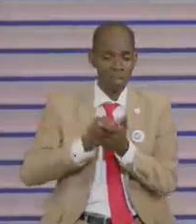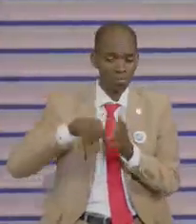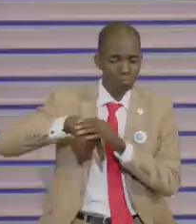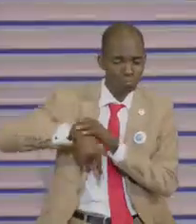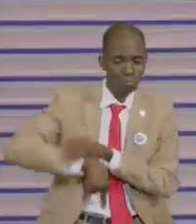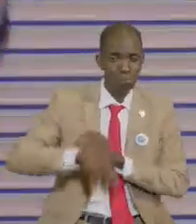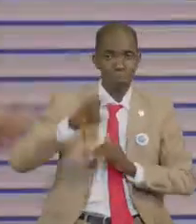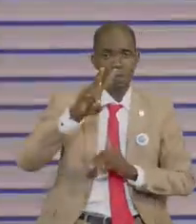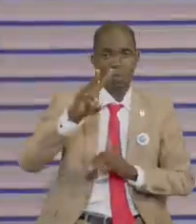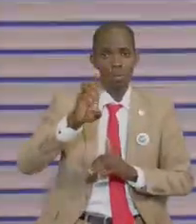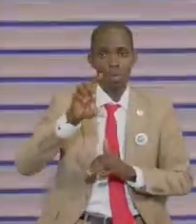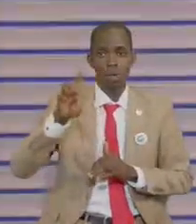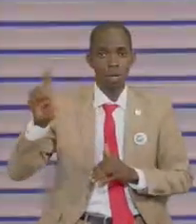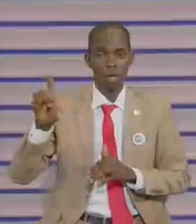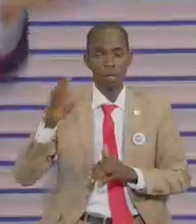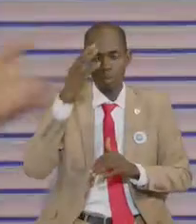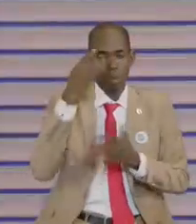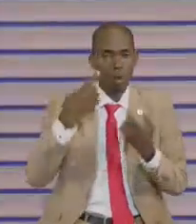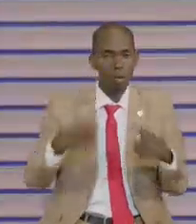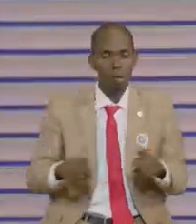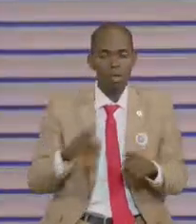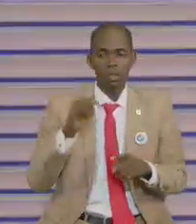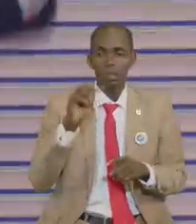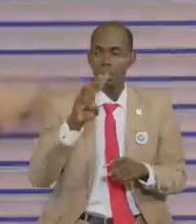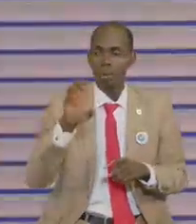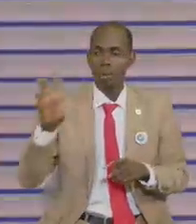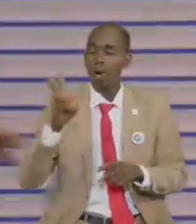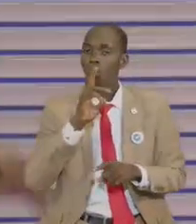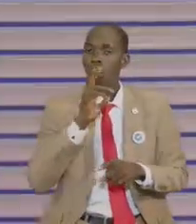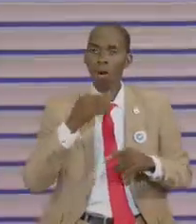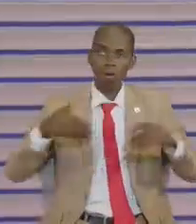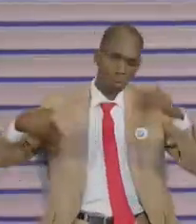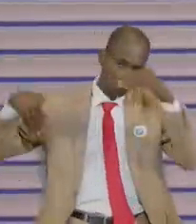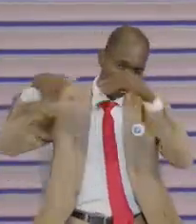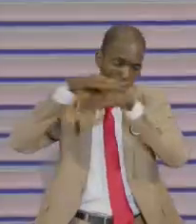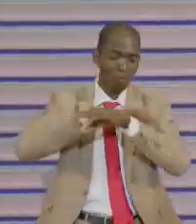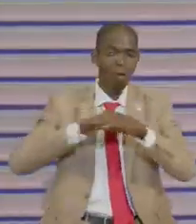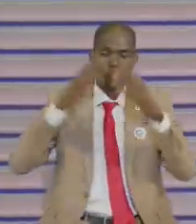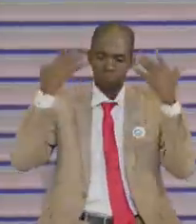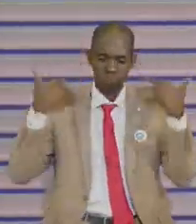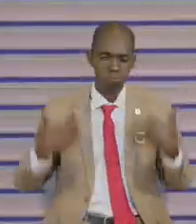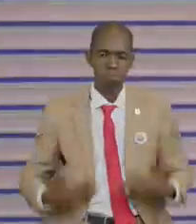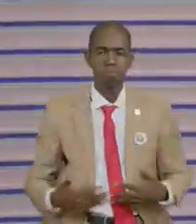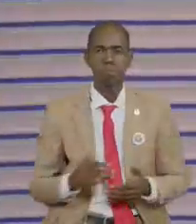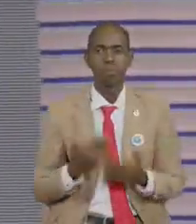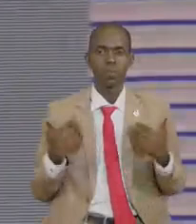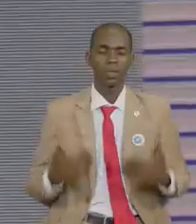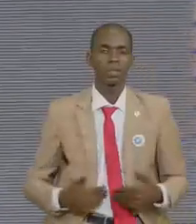well overpowers, overcomes, overwhelms, covers your whole body.